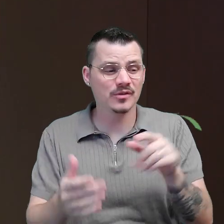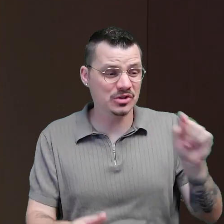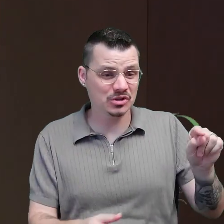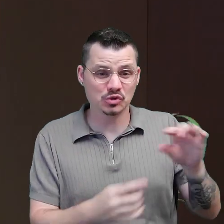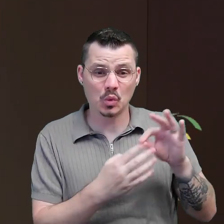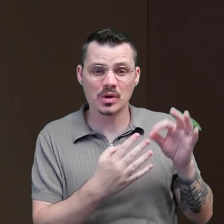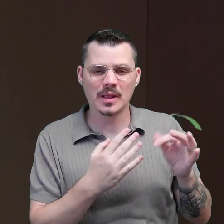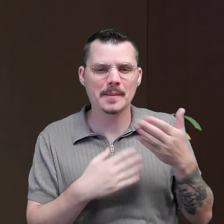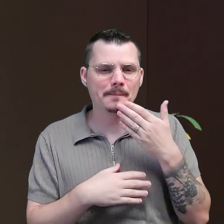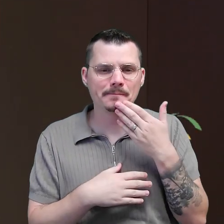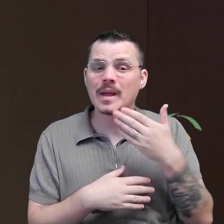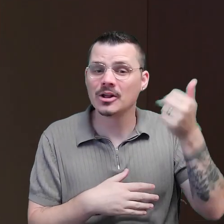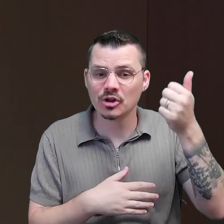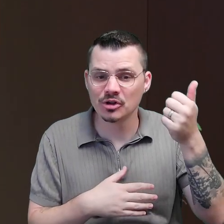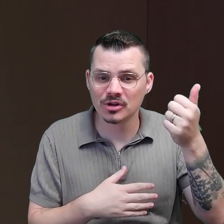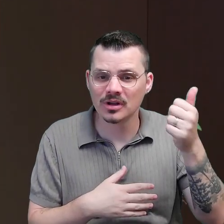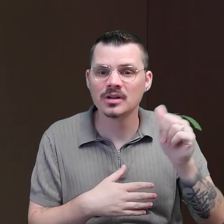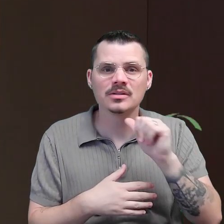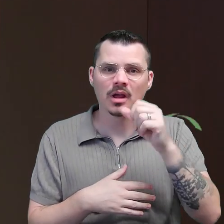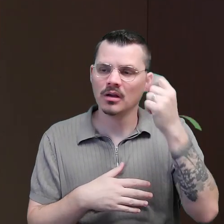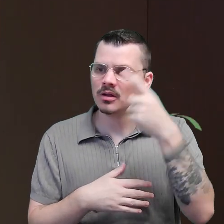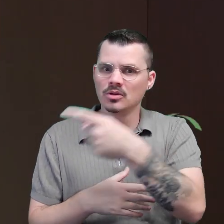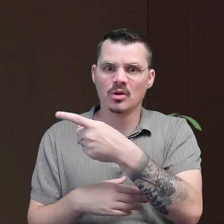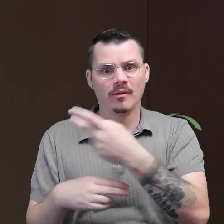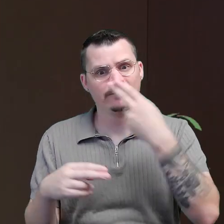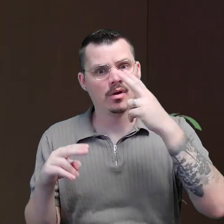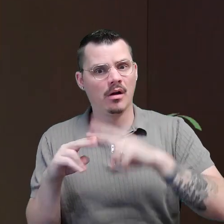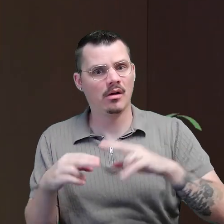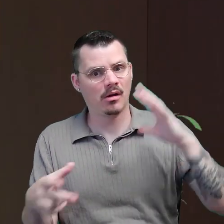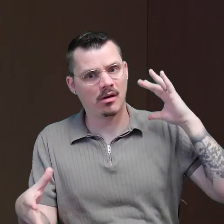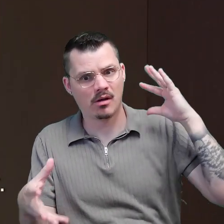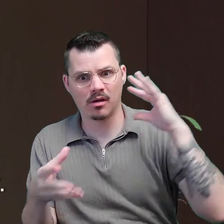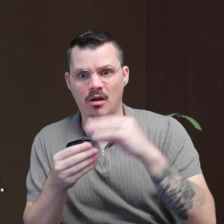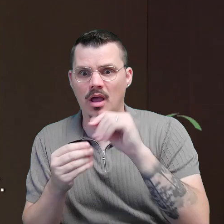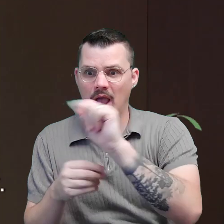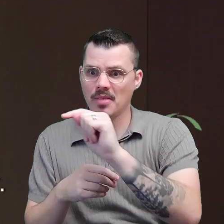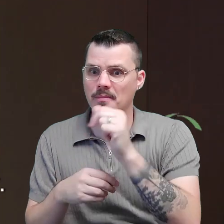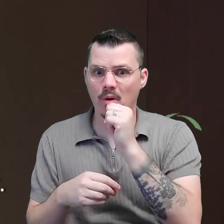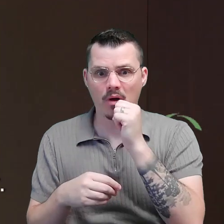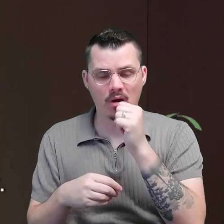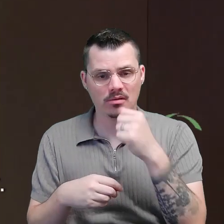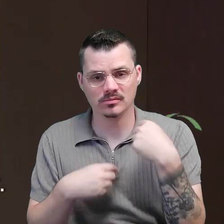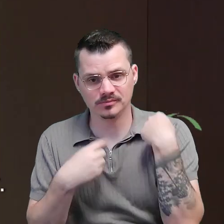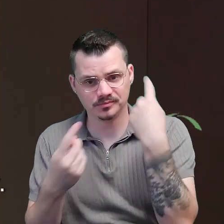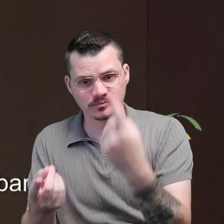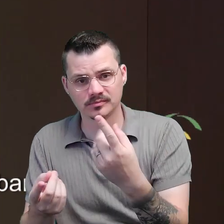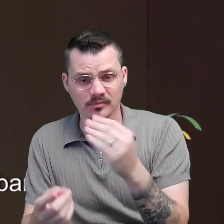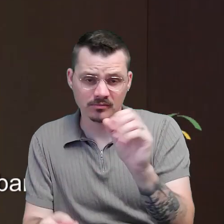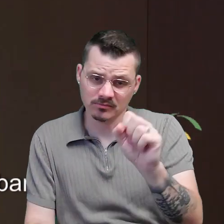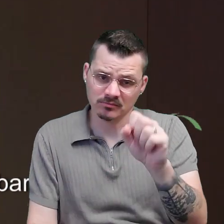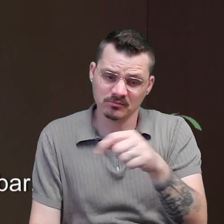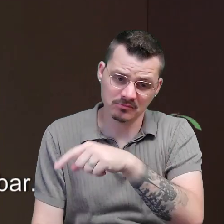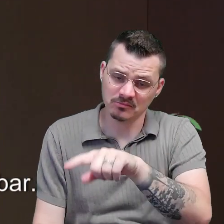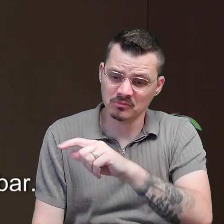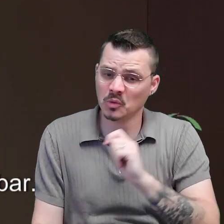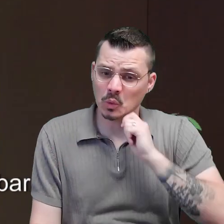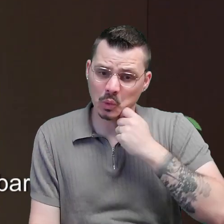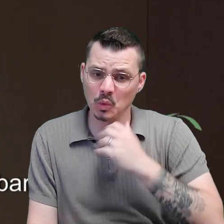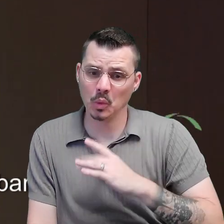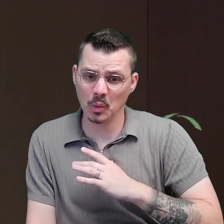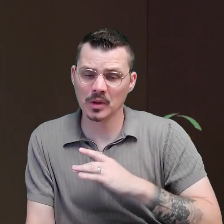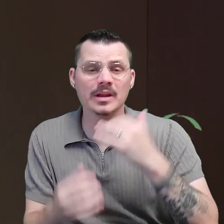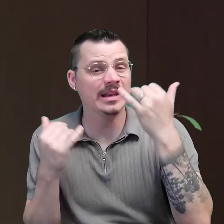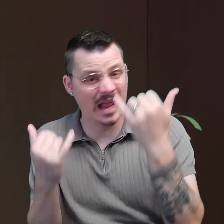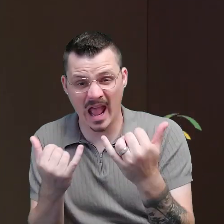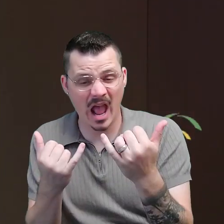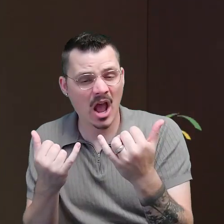better. Not, well, you've had all fun all this years with all these really fun people in the bar, and yeah, they are really fun people in the